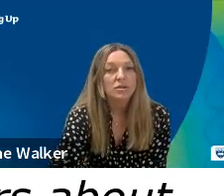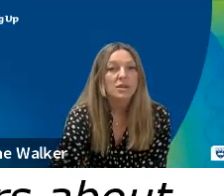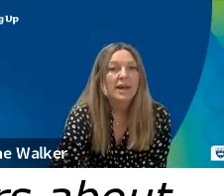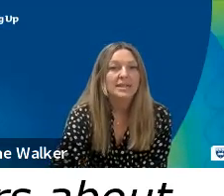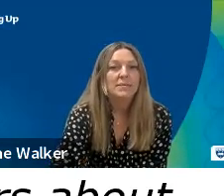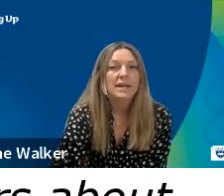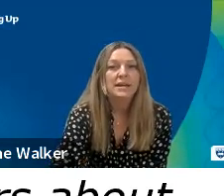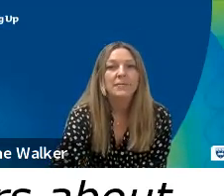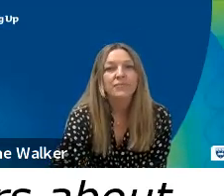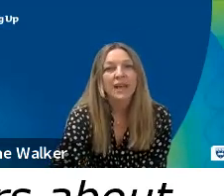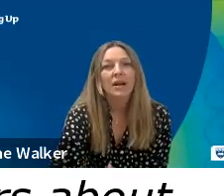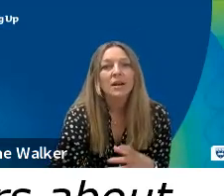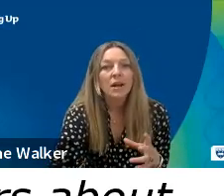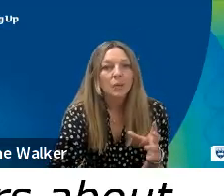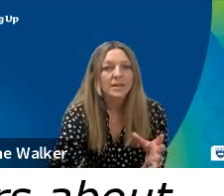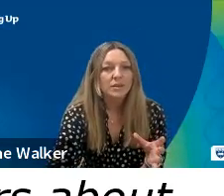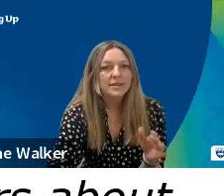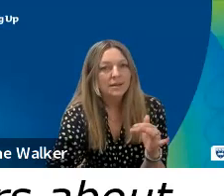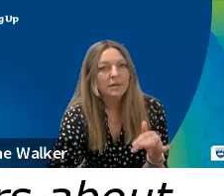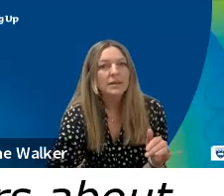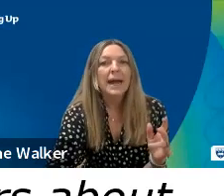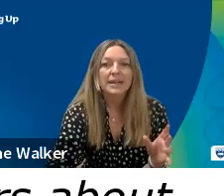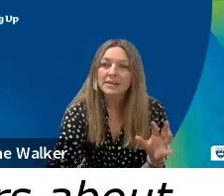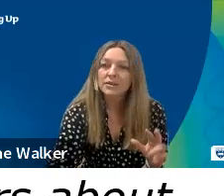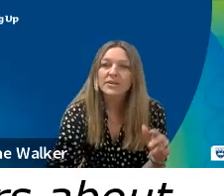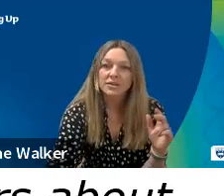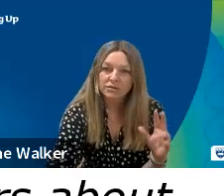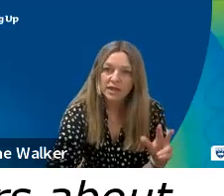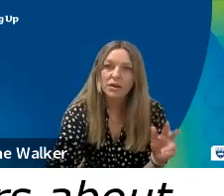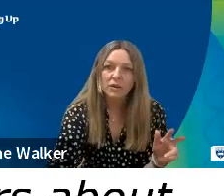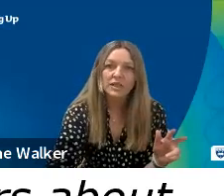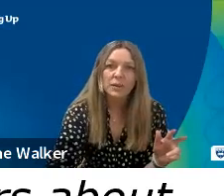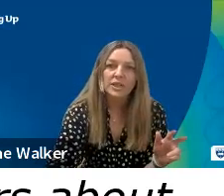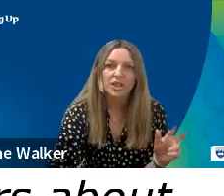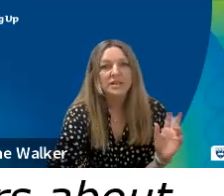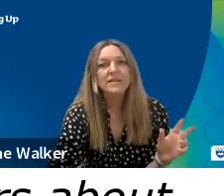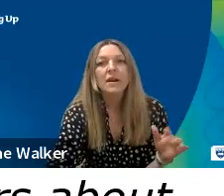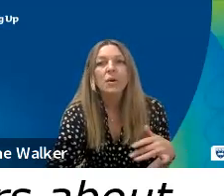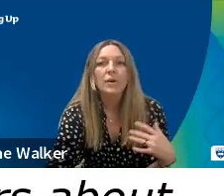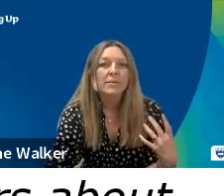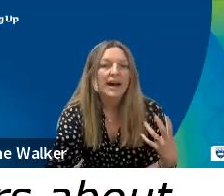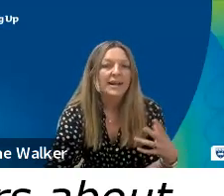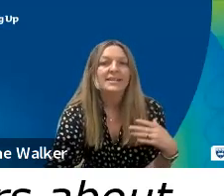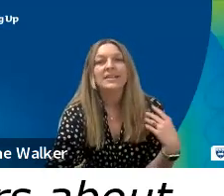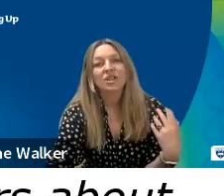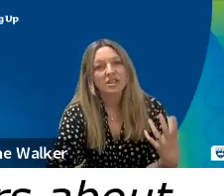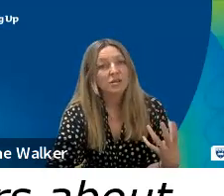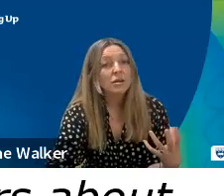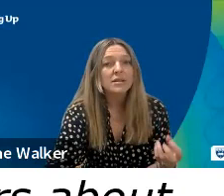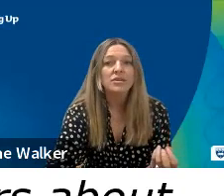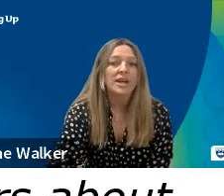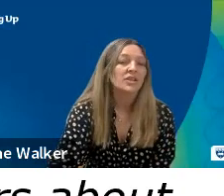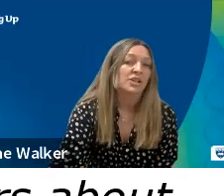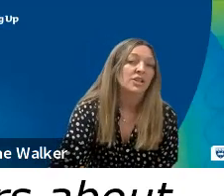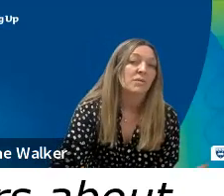most due to the pandemic. We saw similar patterns across the 3 COVID questions, whereby